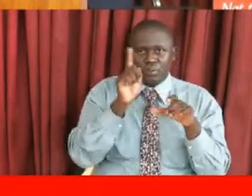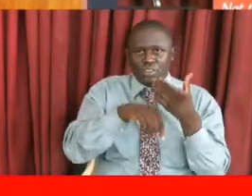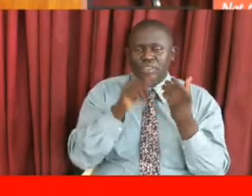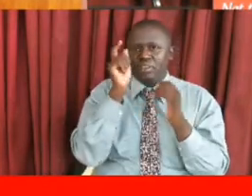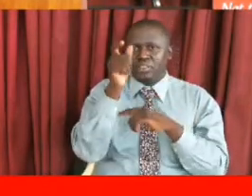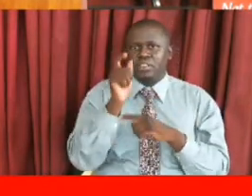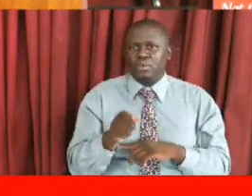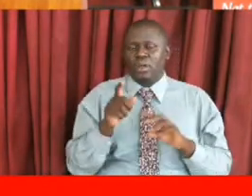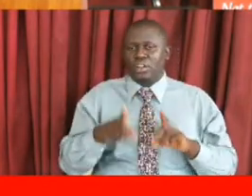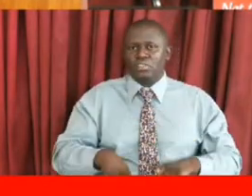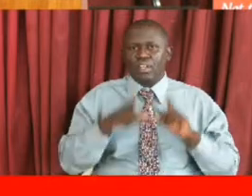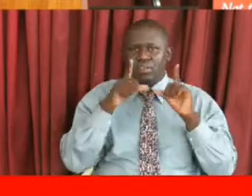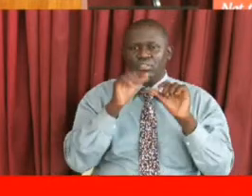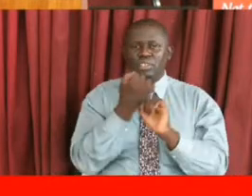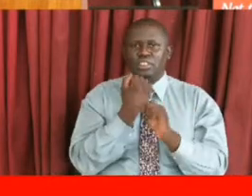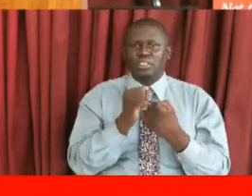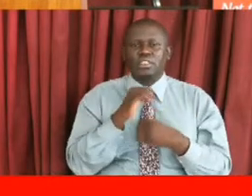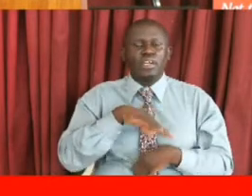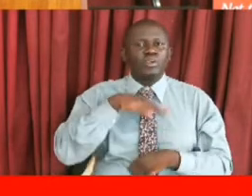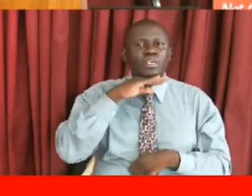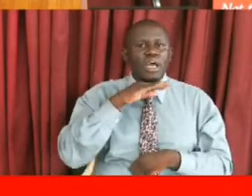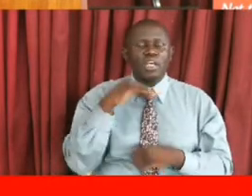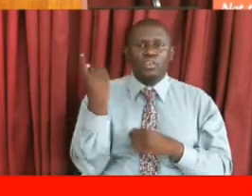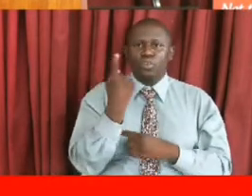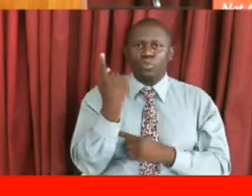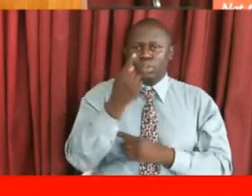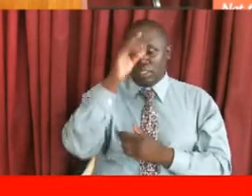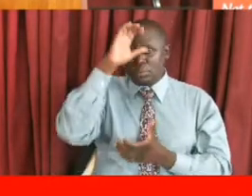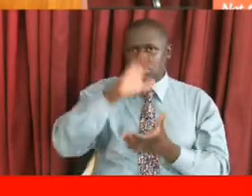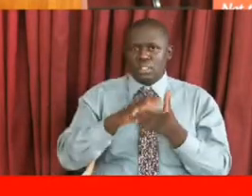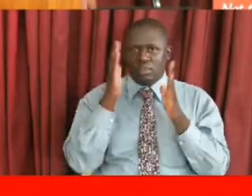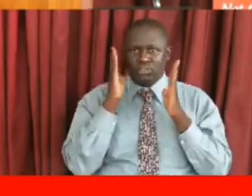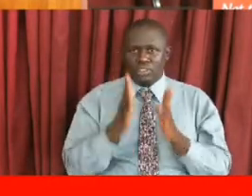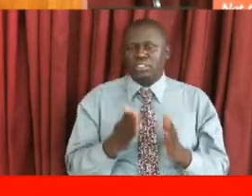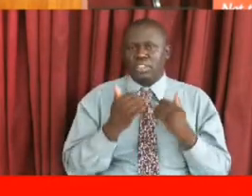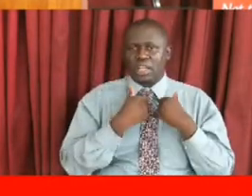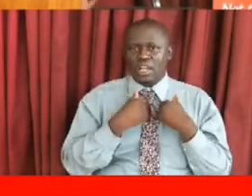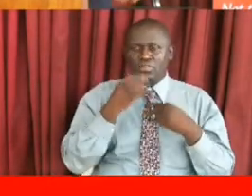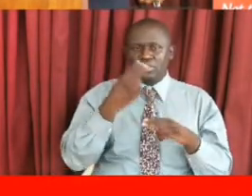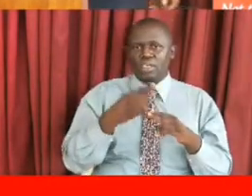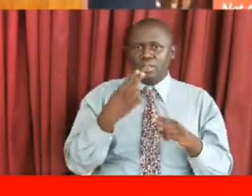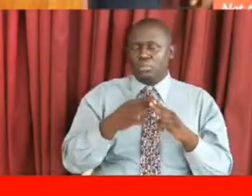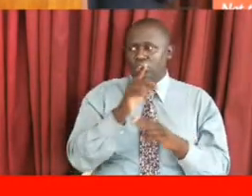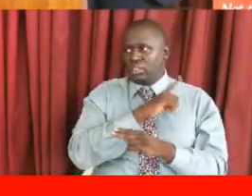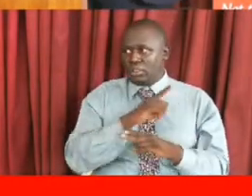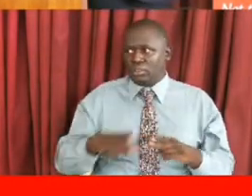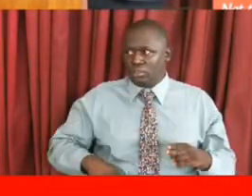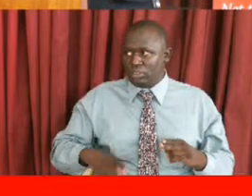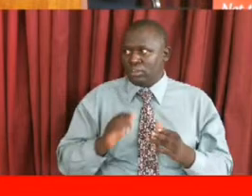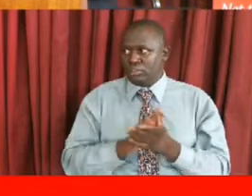never die only Believers have the name of the